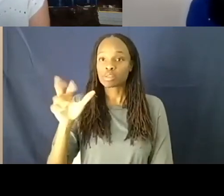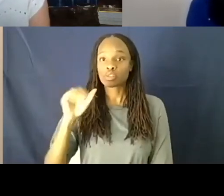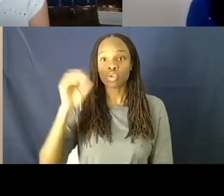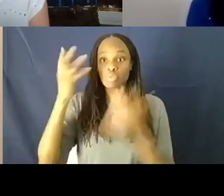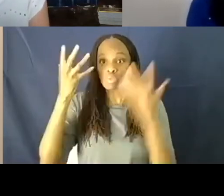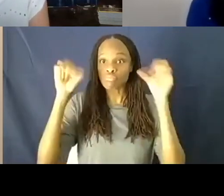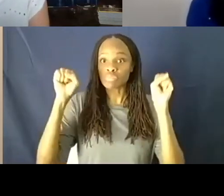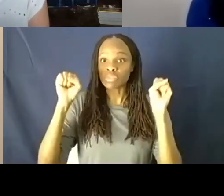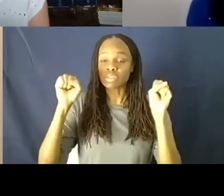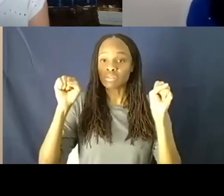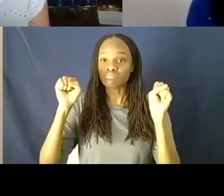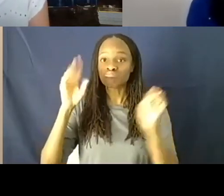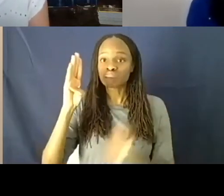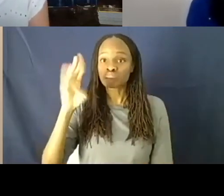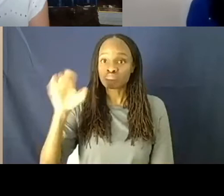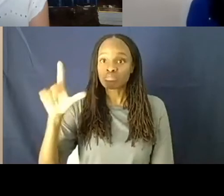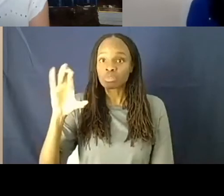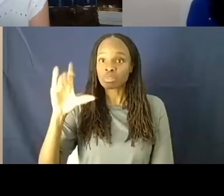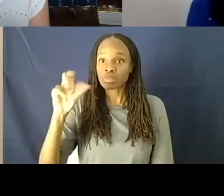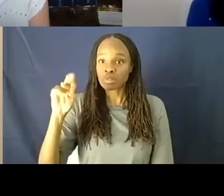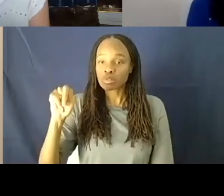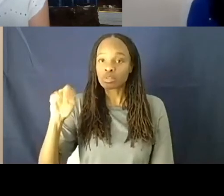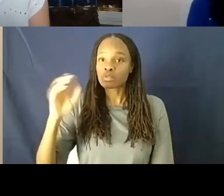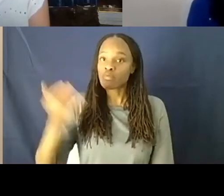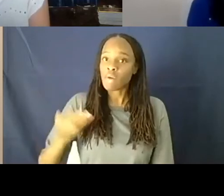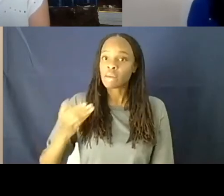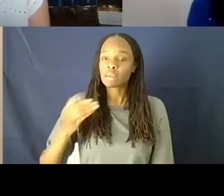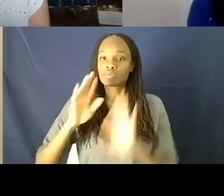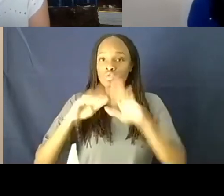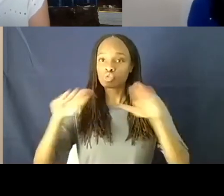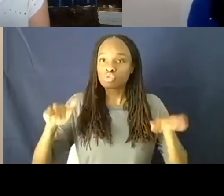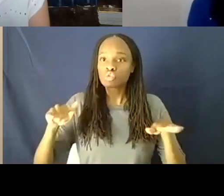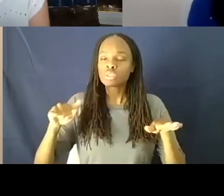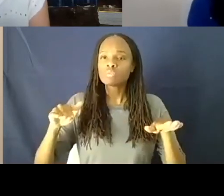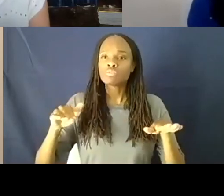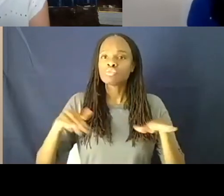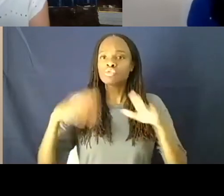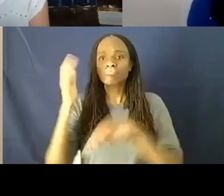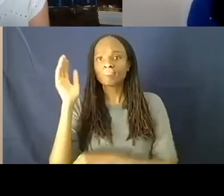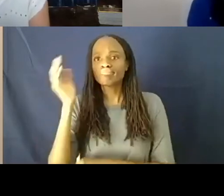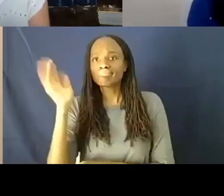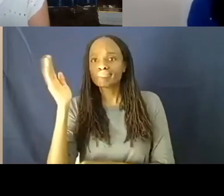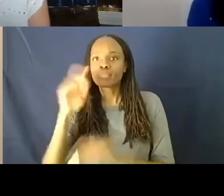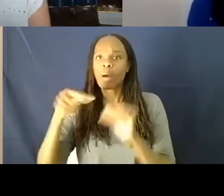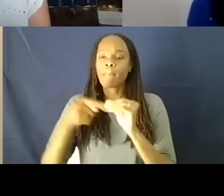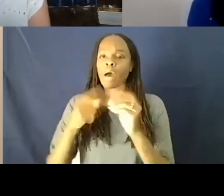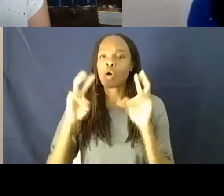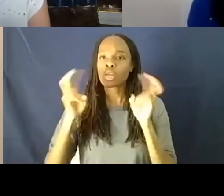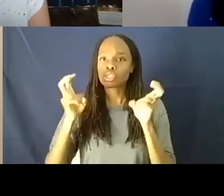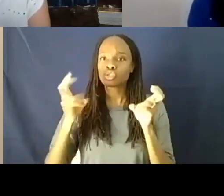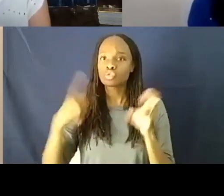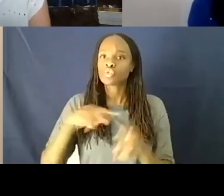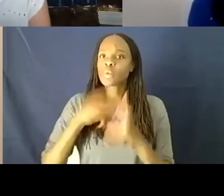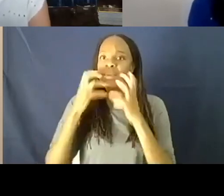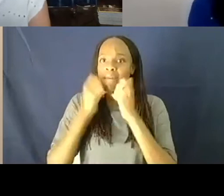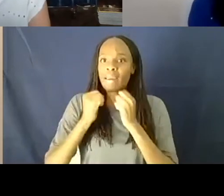to him about any issue that they cared about. And at the time, my twin and I were,